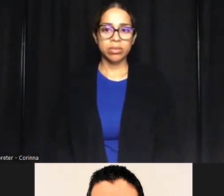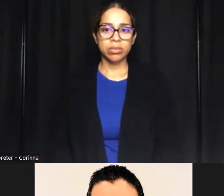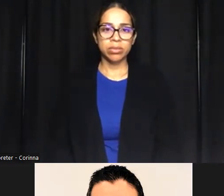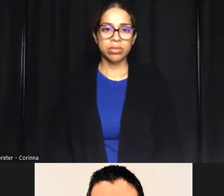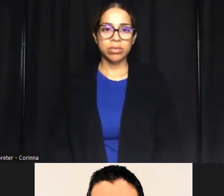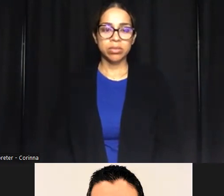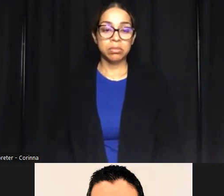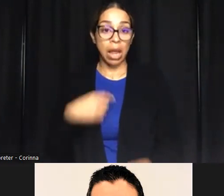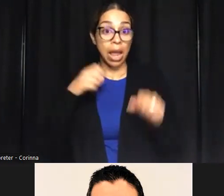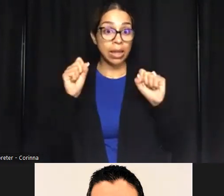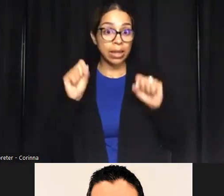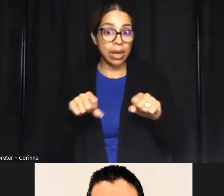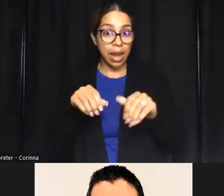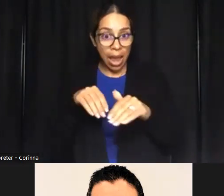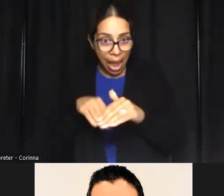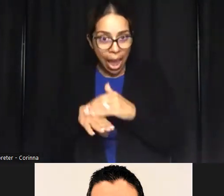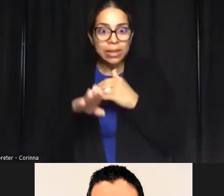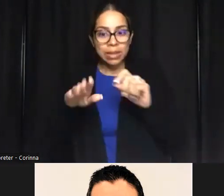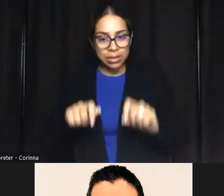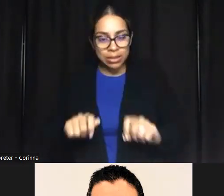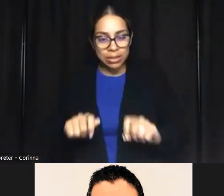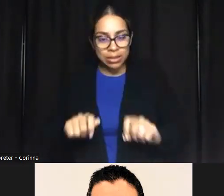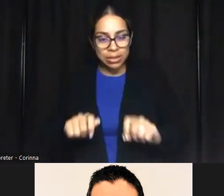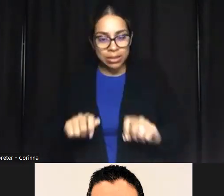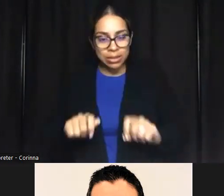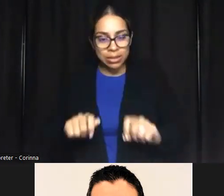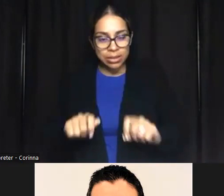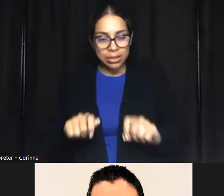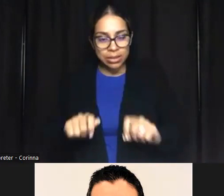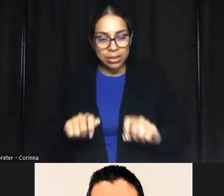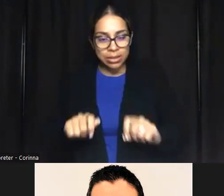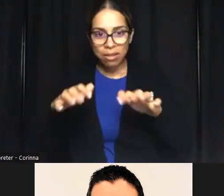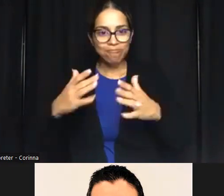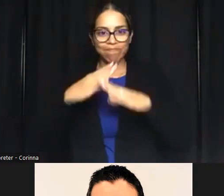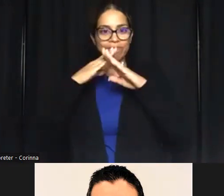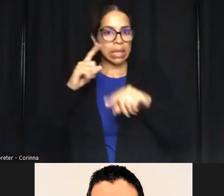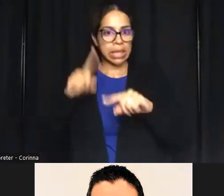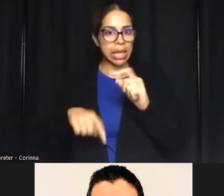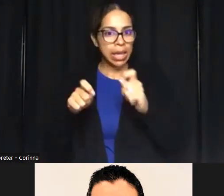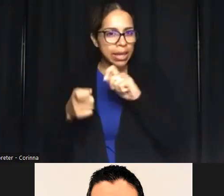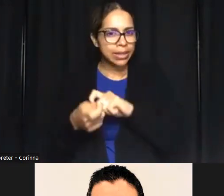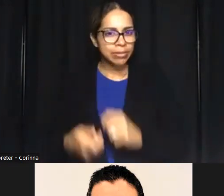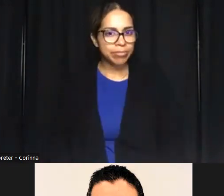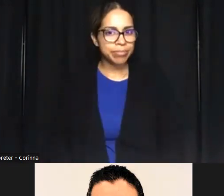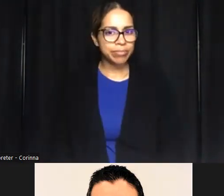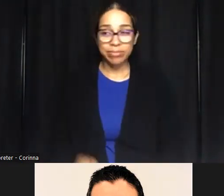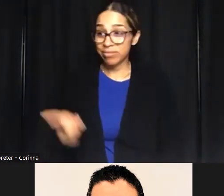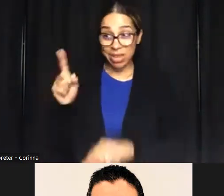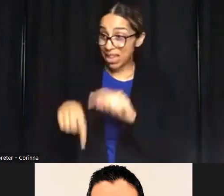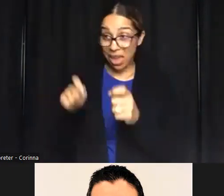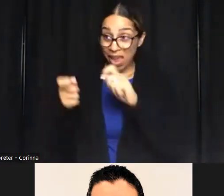I mean, I'm able to access the Same here. document, but there's no way But to you edit. can't edit into it. You can't. Yeah.